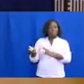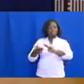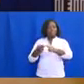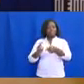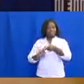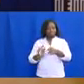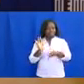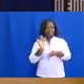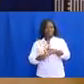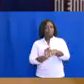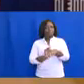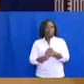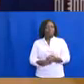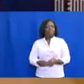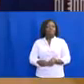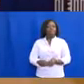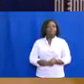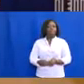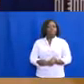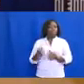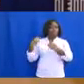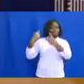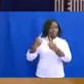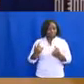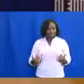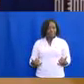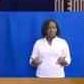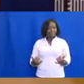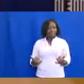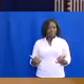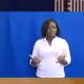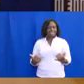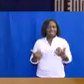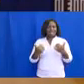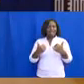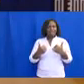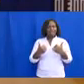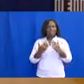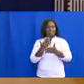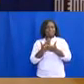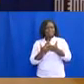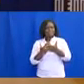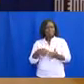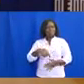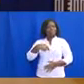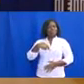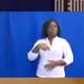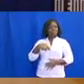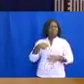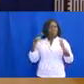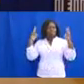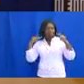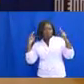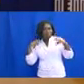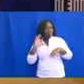number of infections. Since then, we have had some of our religious institutions opening